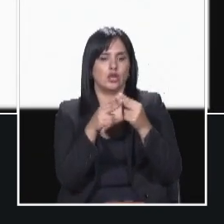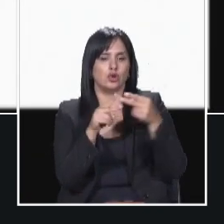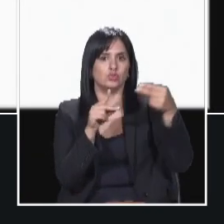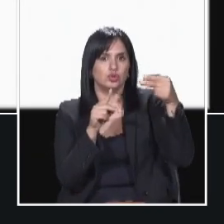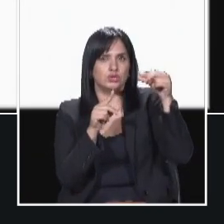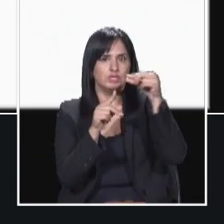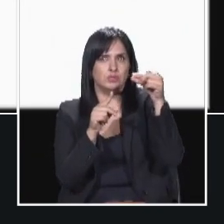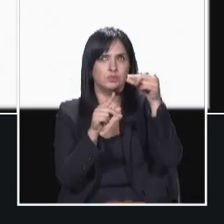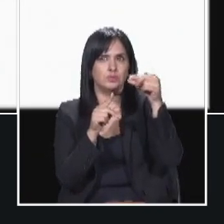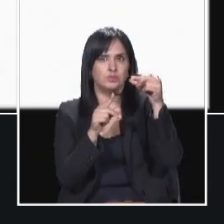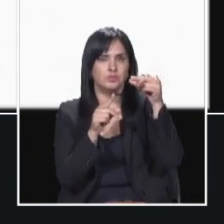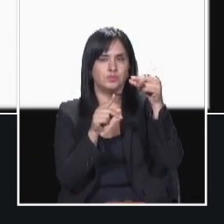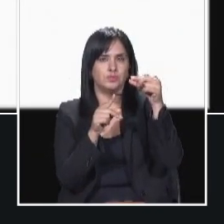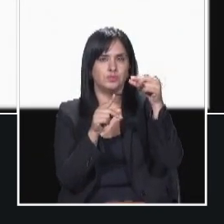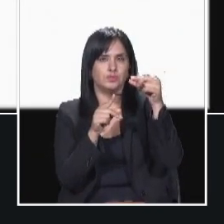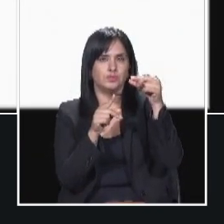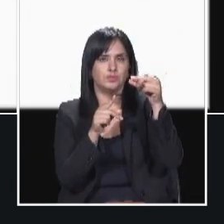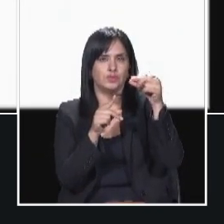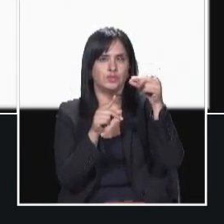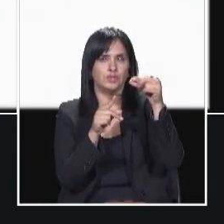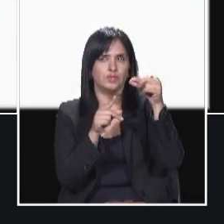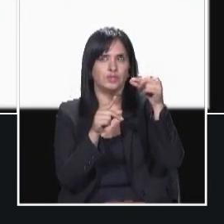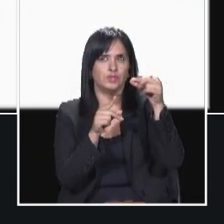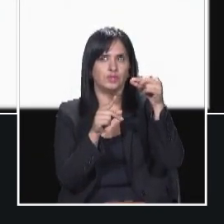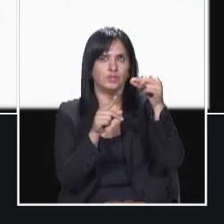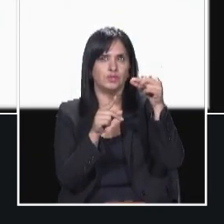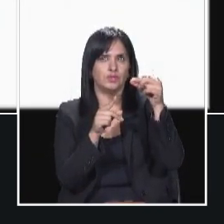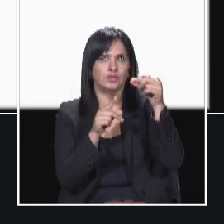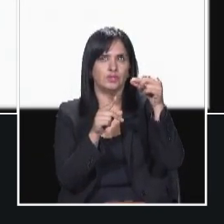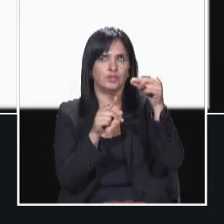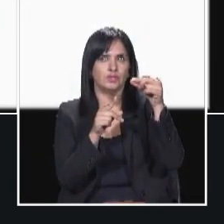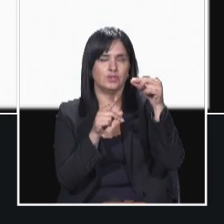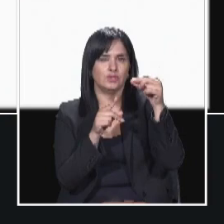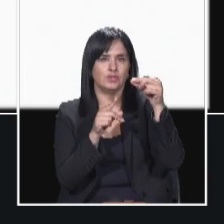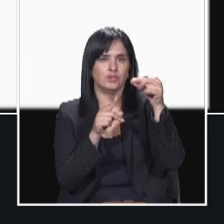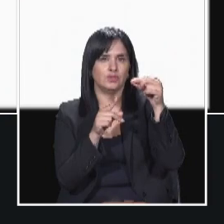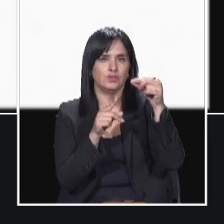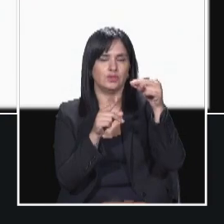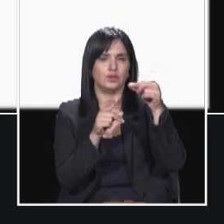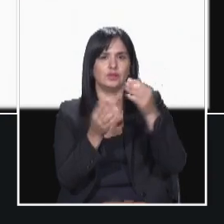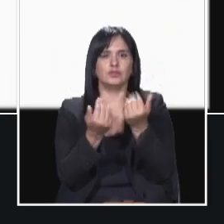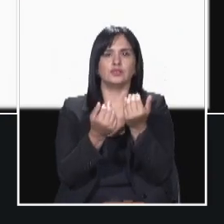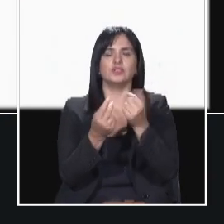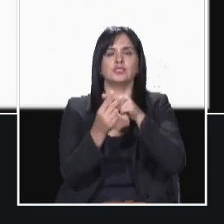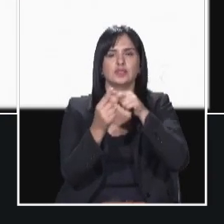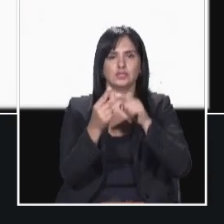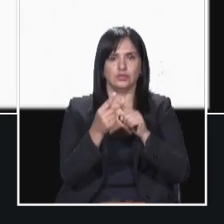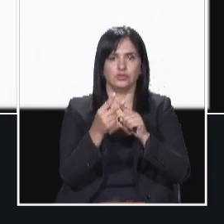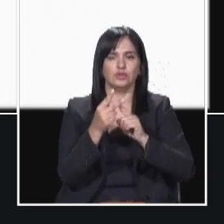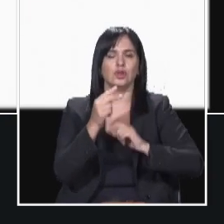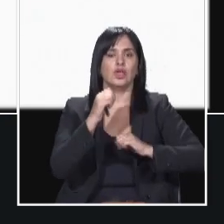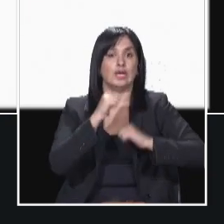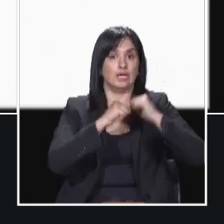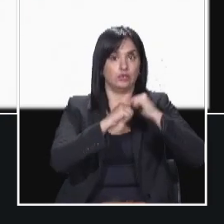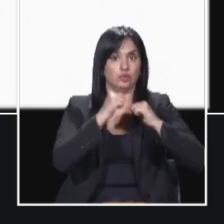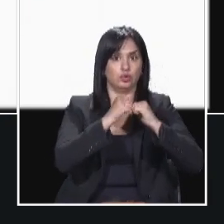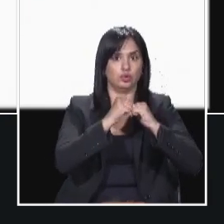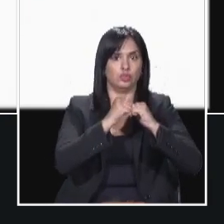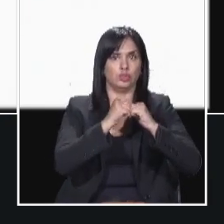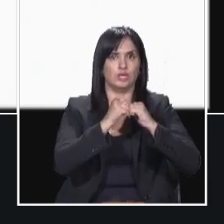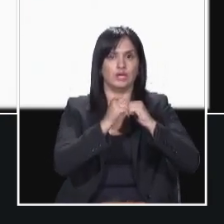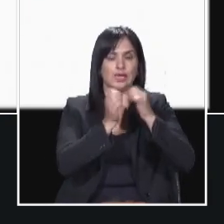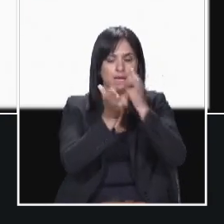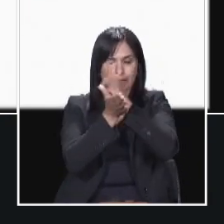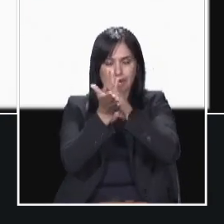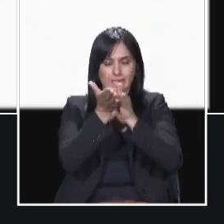wetware, you need two things. Number one, you need structure. Meaning, can you put these biological neurons on the chip? Can you direct